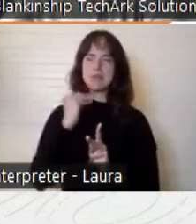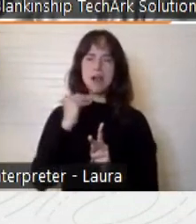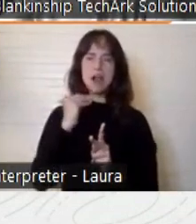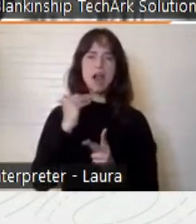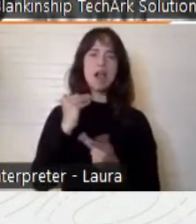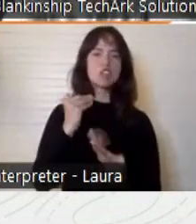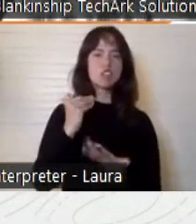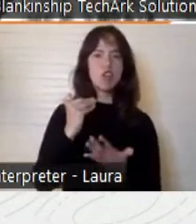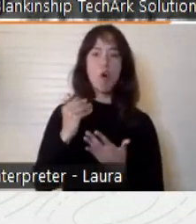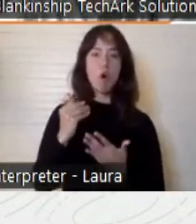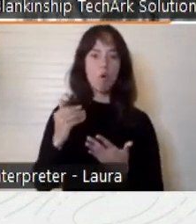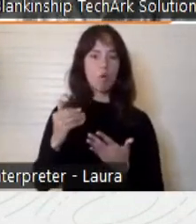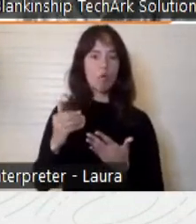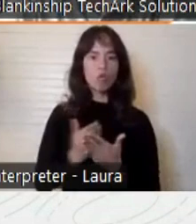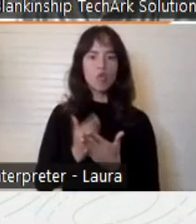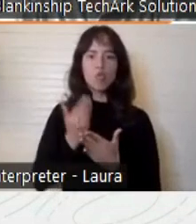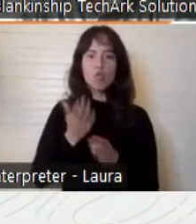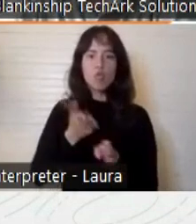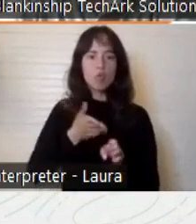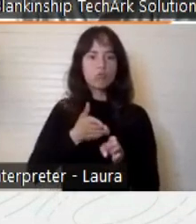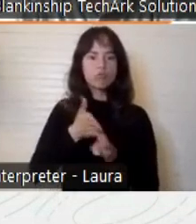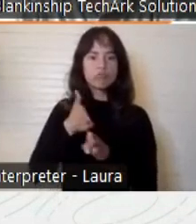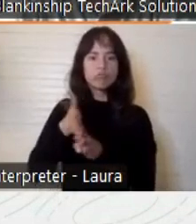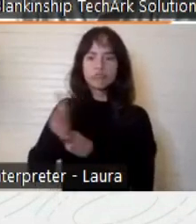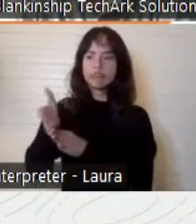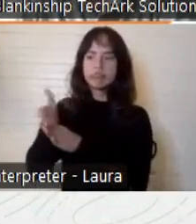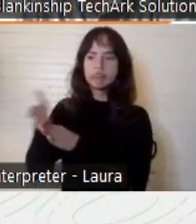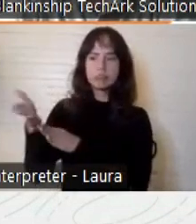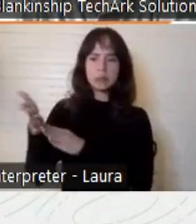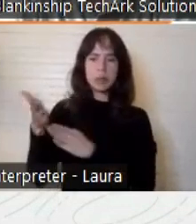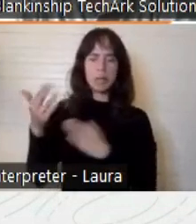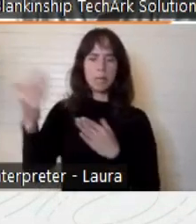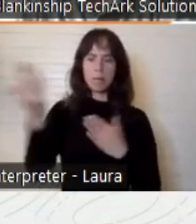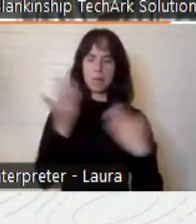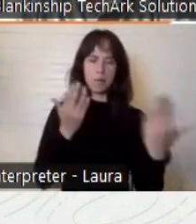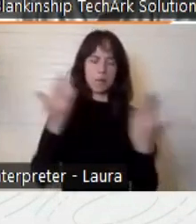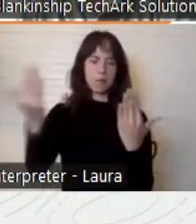those upfront questions you ask, and why is listening so important?